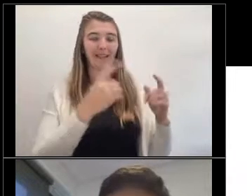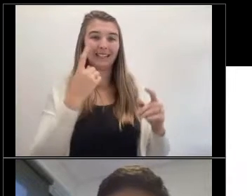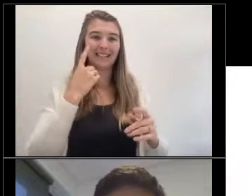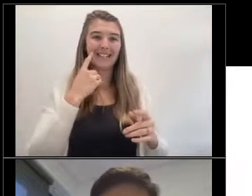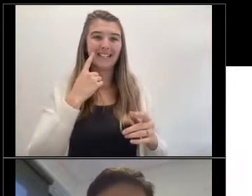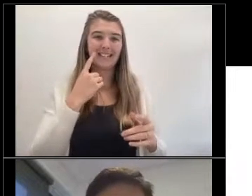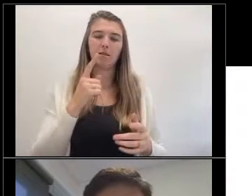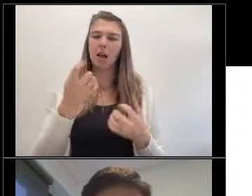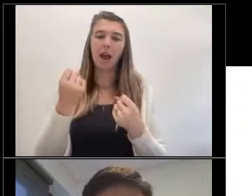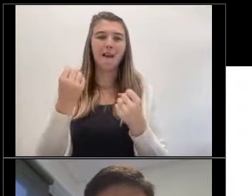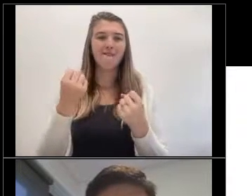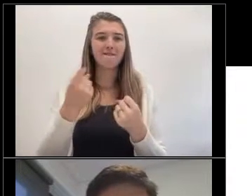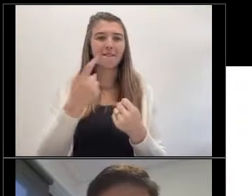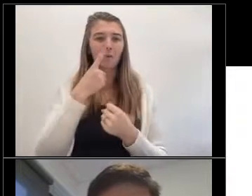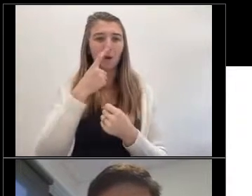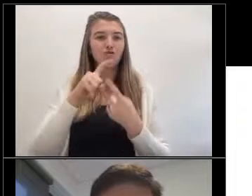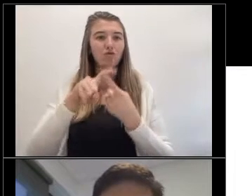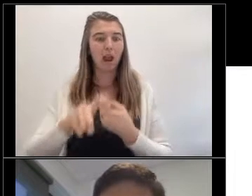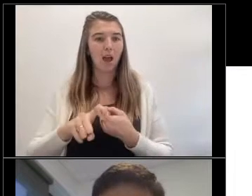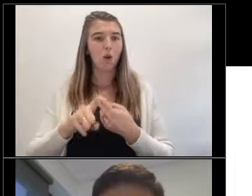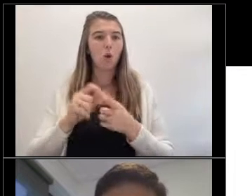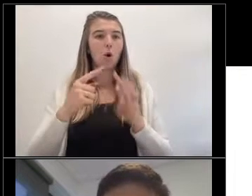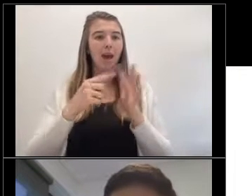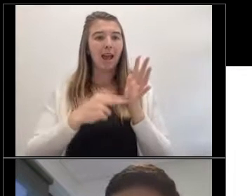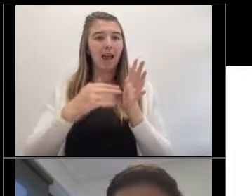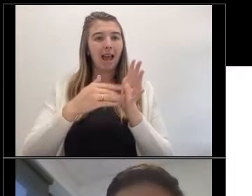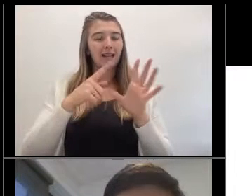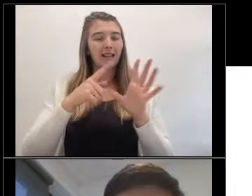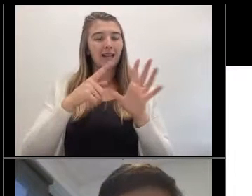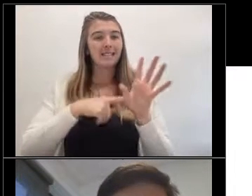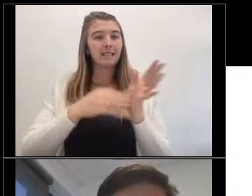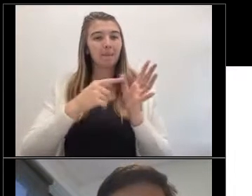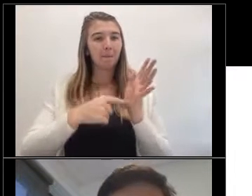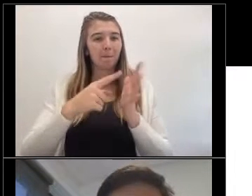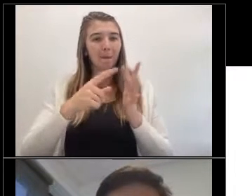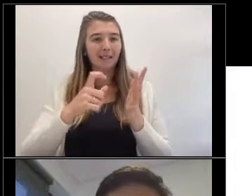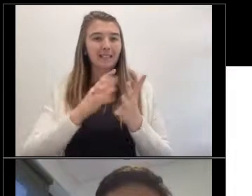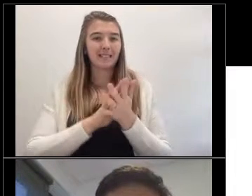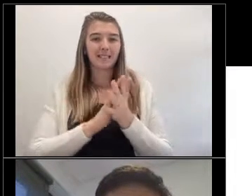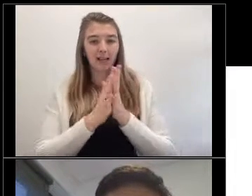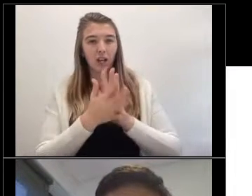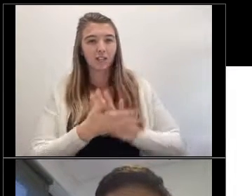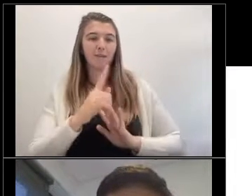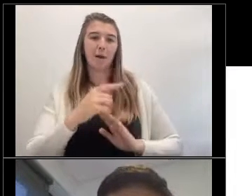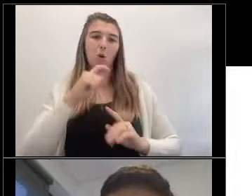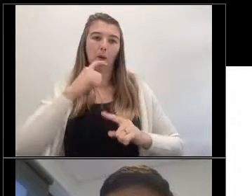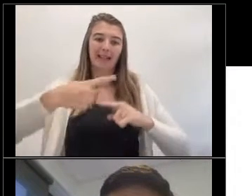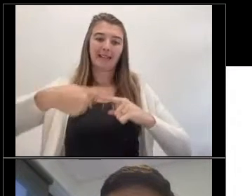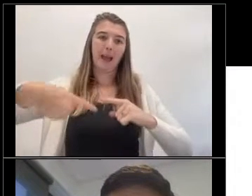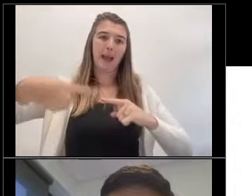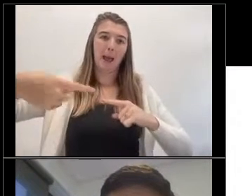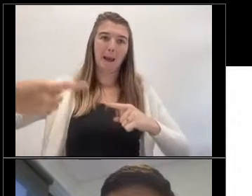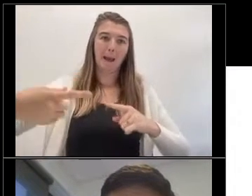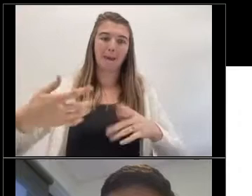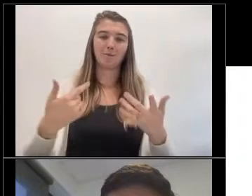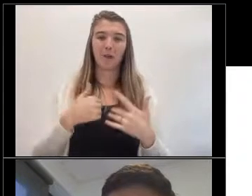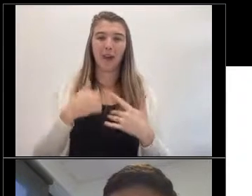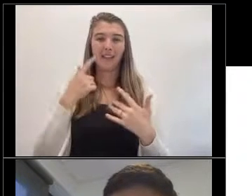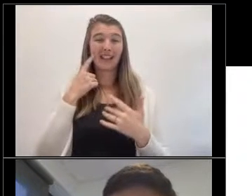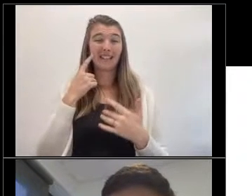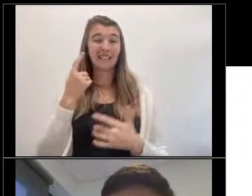like enzymatic digestion or bacteria, but nevertheless that takes time, and there is I don't think there is a simple answer